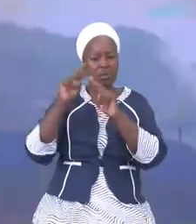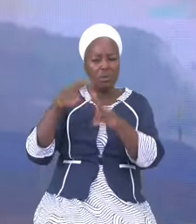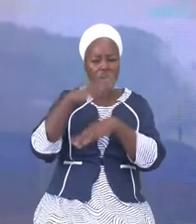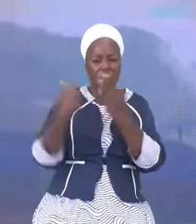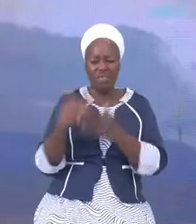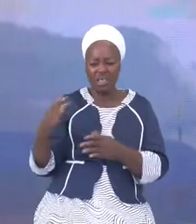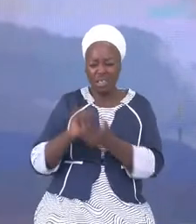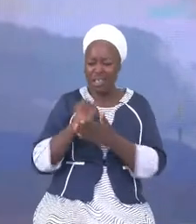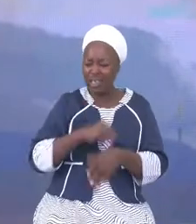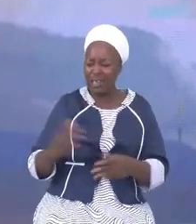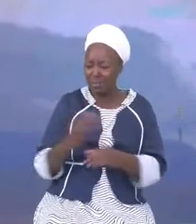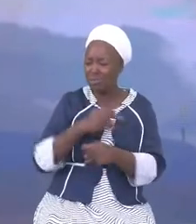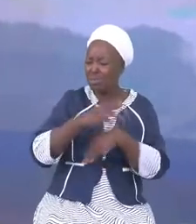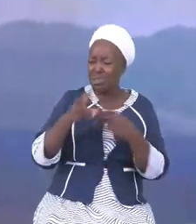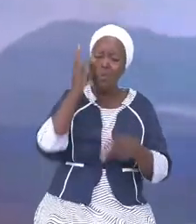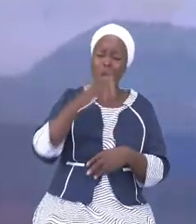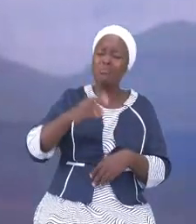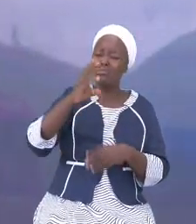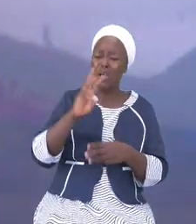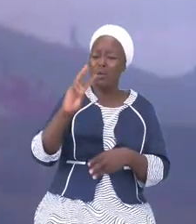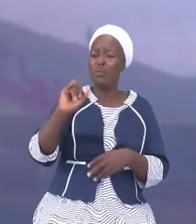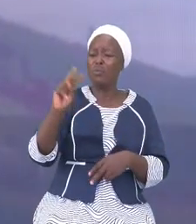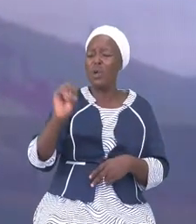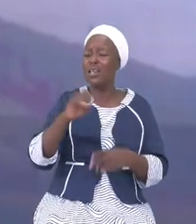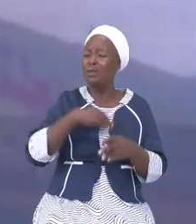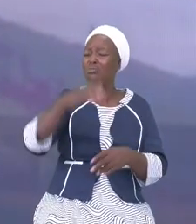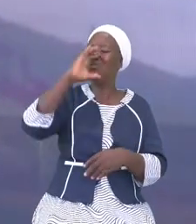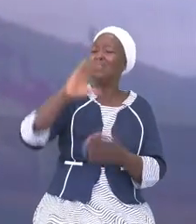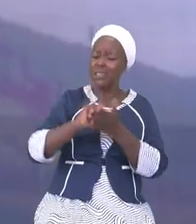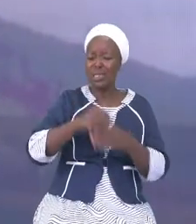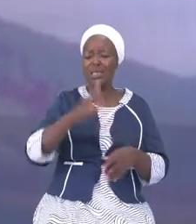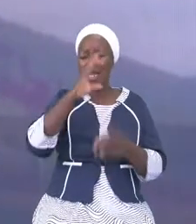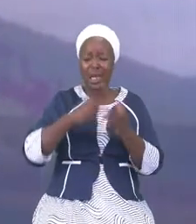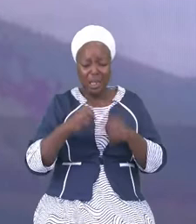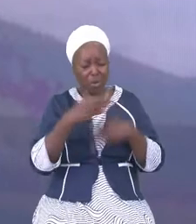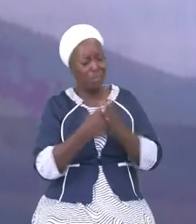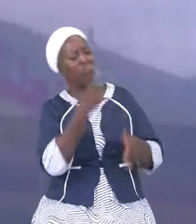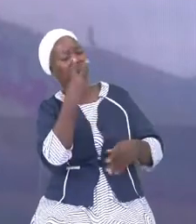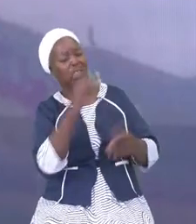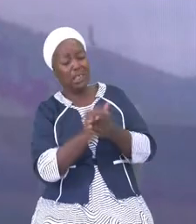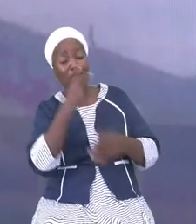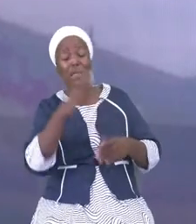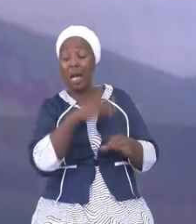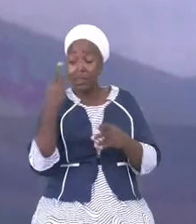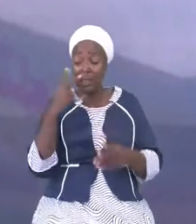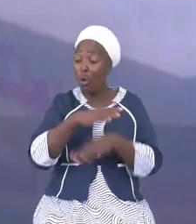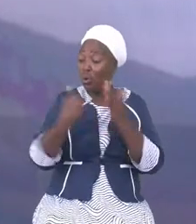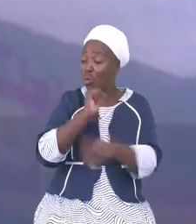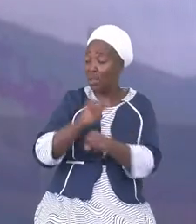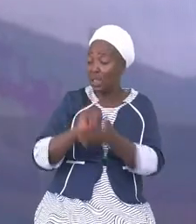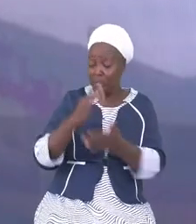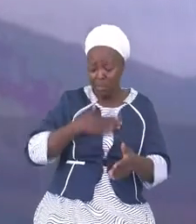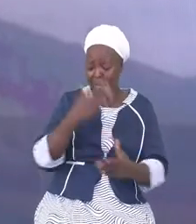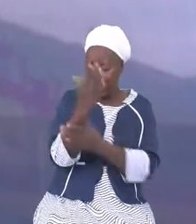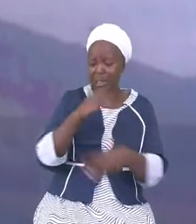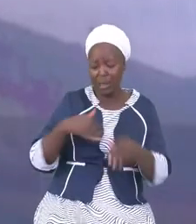I took, the wine and everything. I looked on all the works that my hands had wrought, and